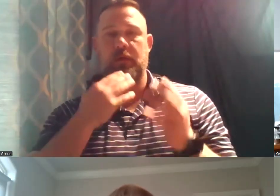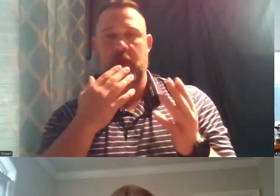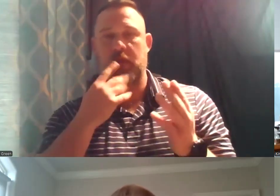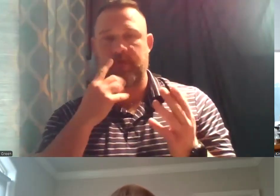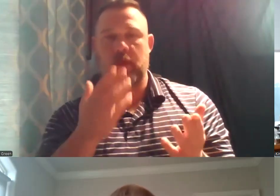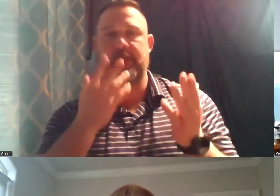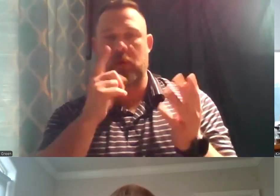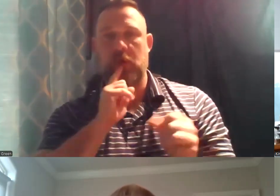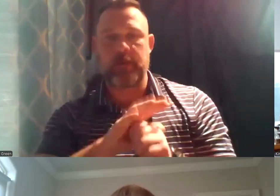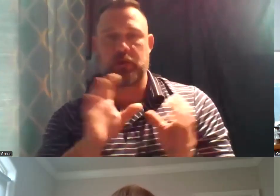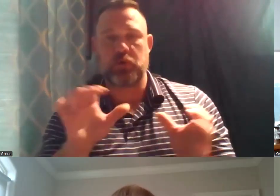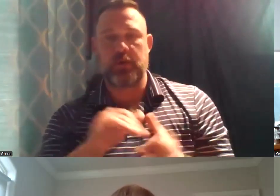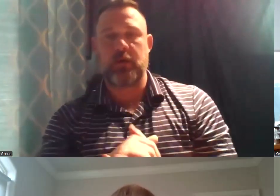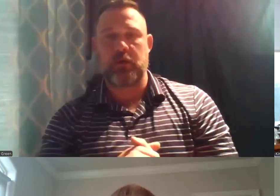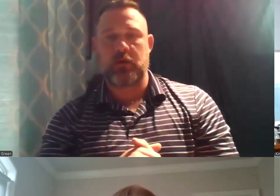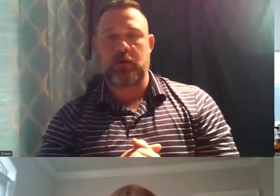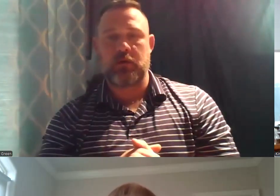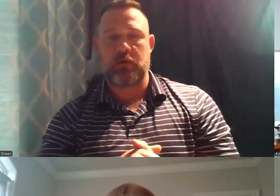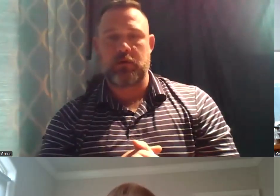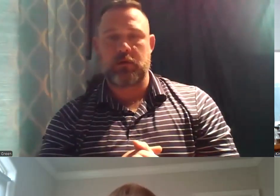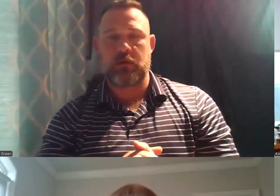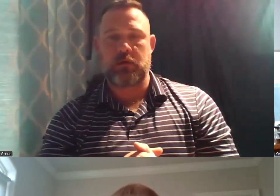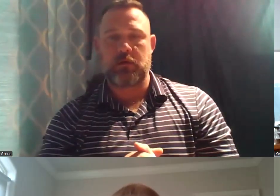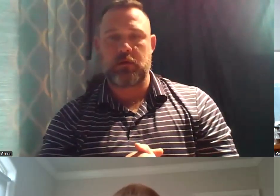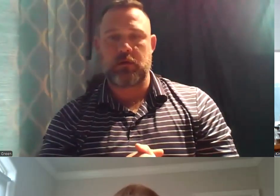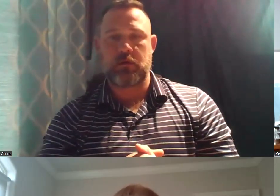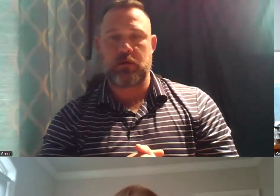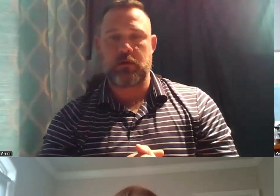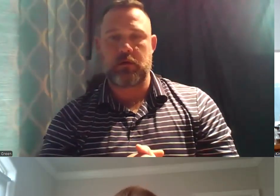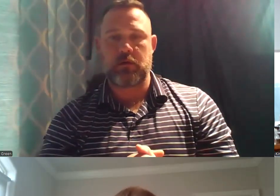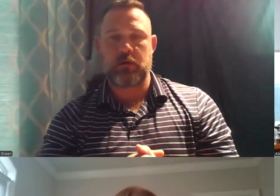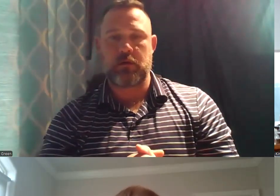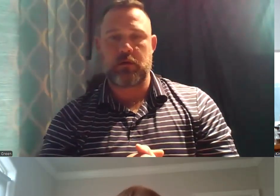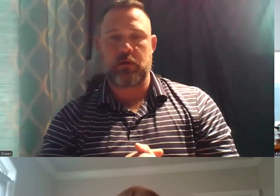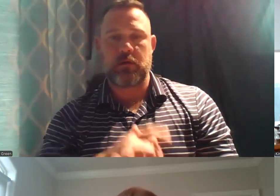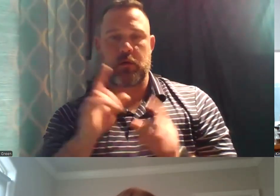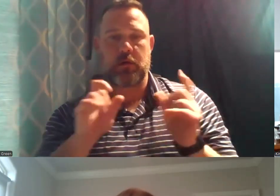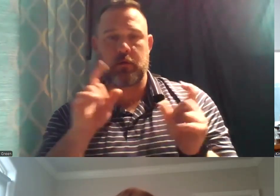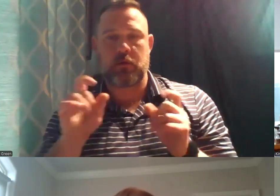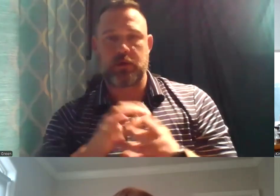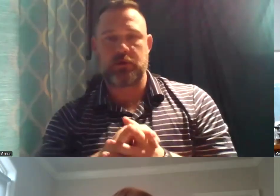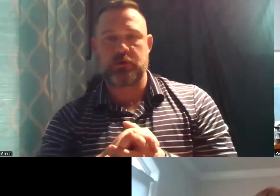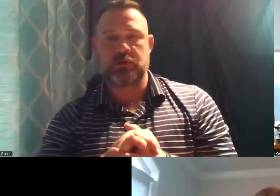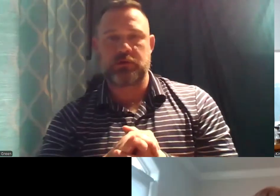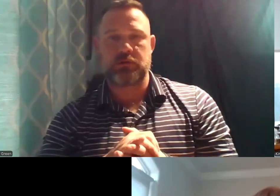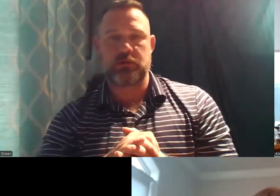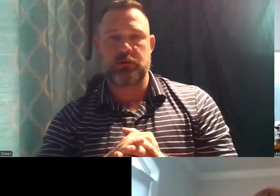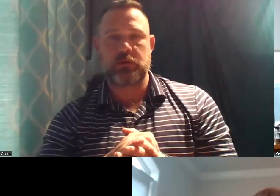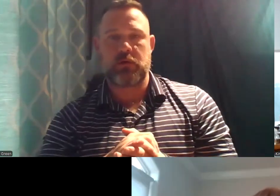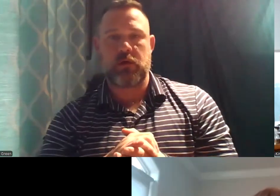and we are committed to doing so. Thank you. Appreciate that. Any other questions for Secretary